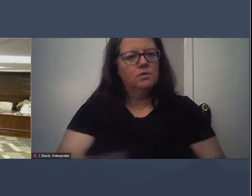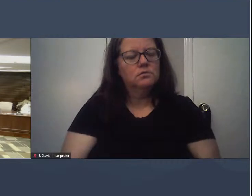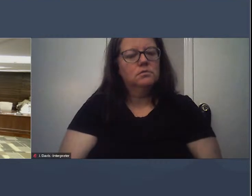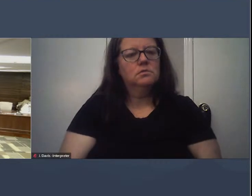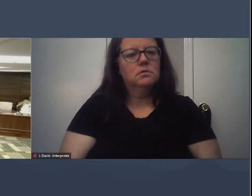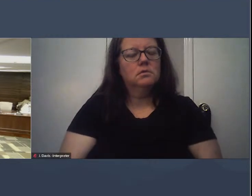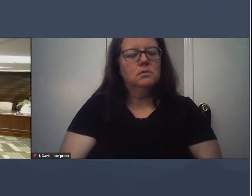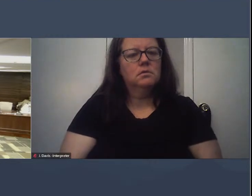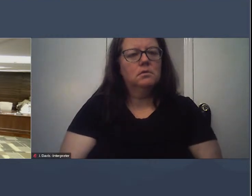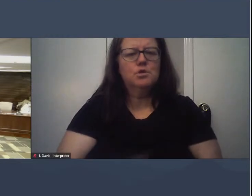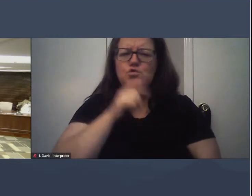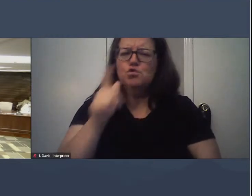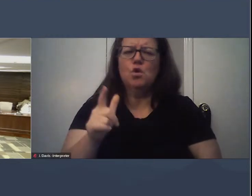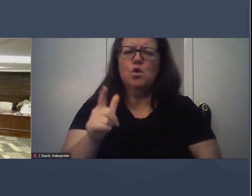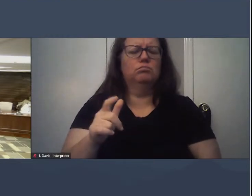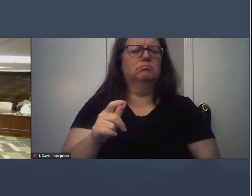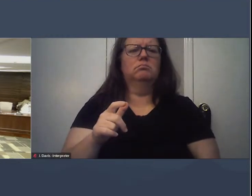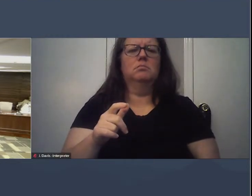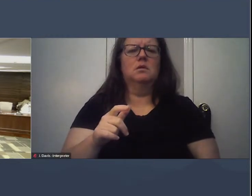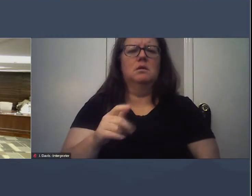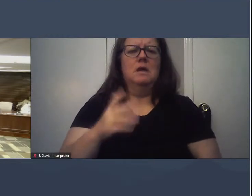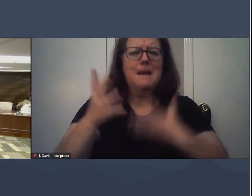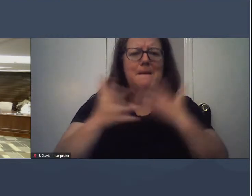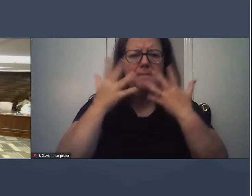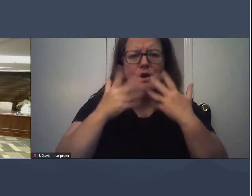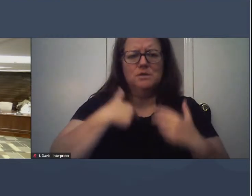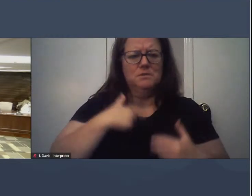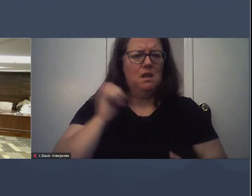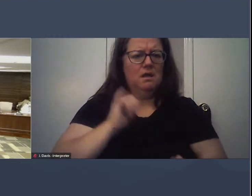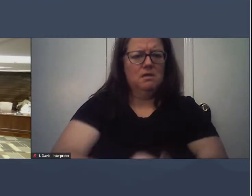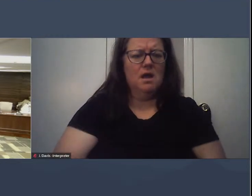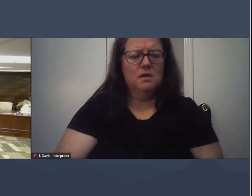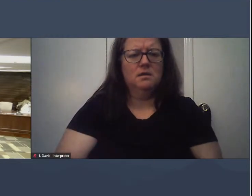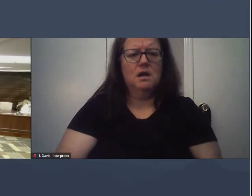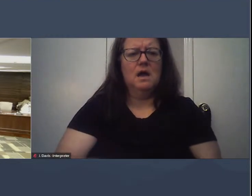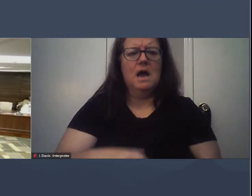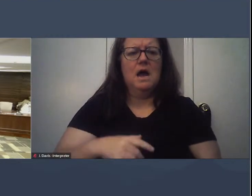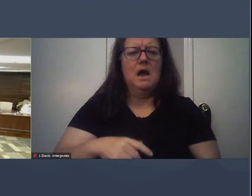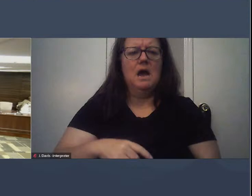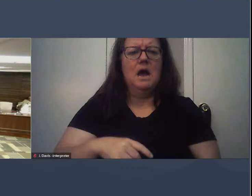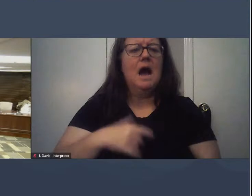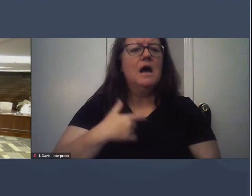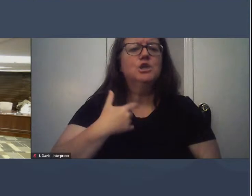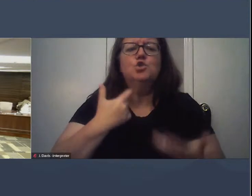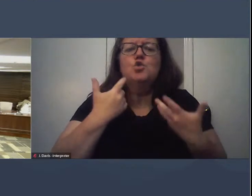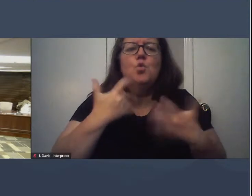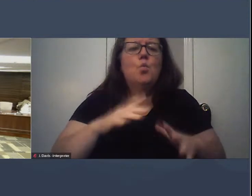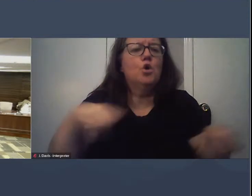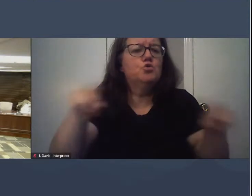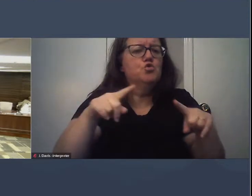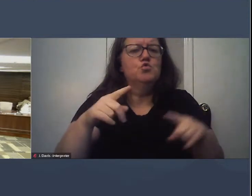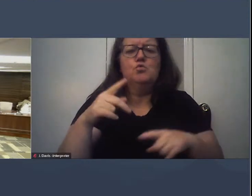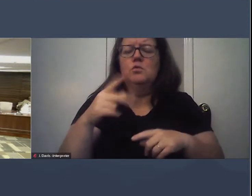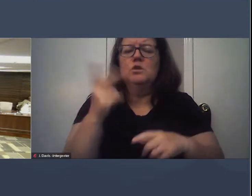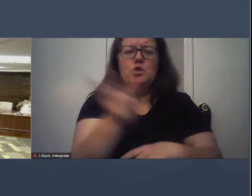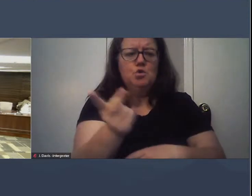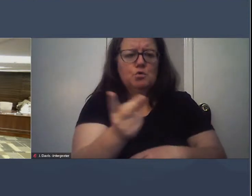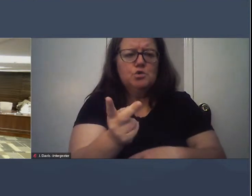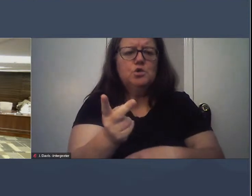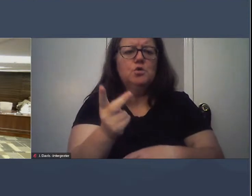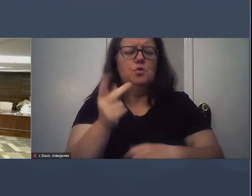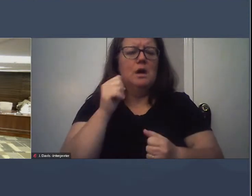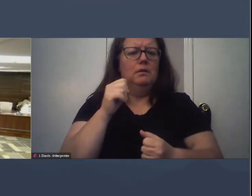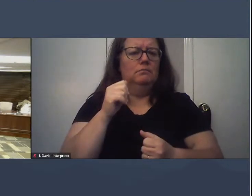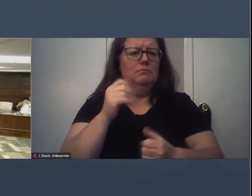But don't ever come. Don't embarrass me like that. I don't want you to embarrass the council like that. You come and approach us a different